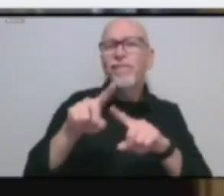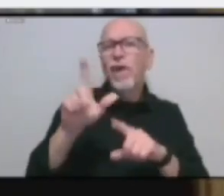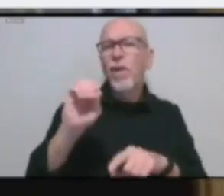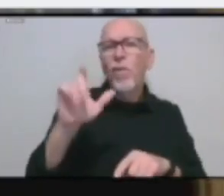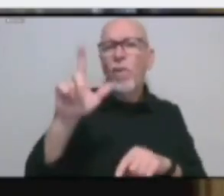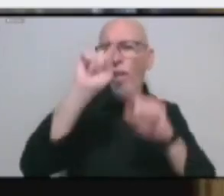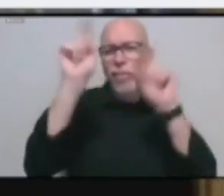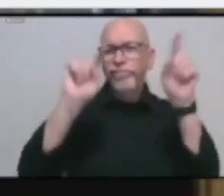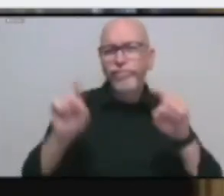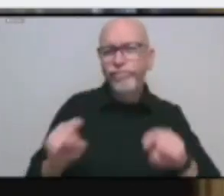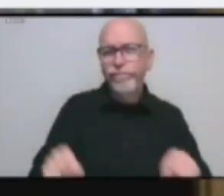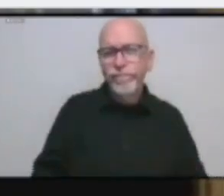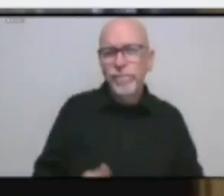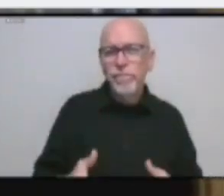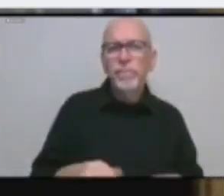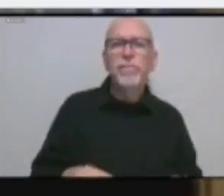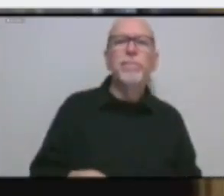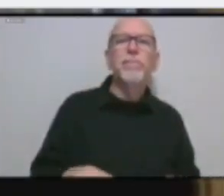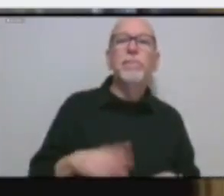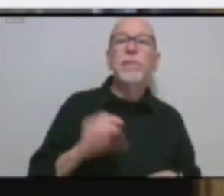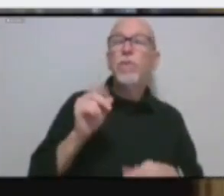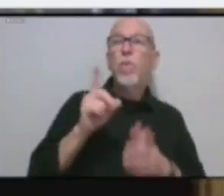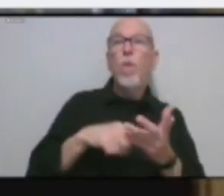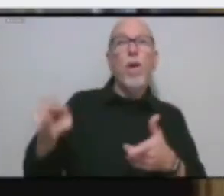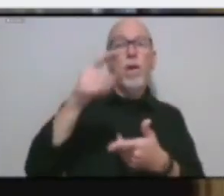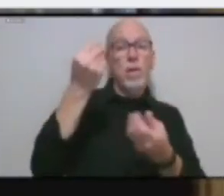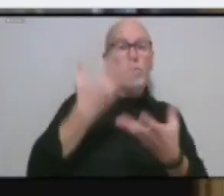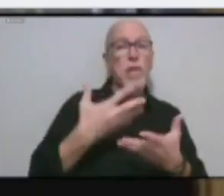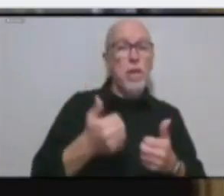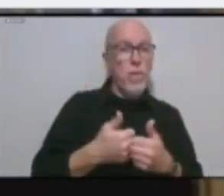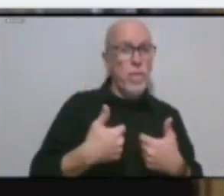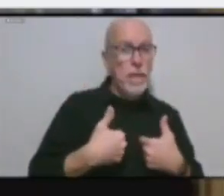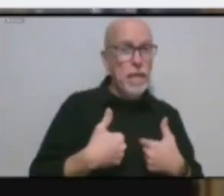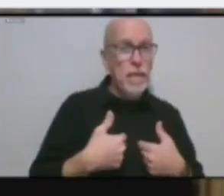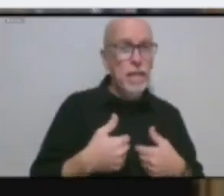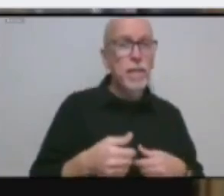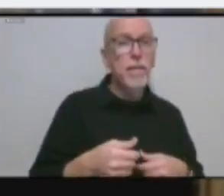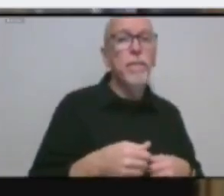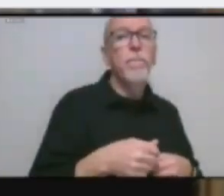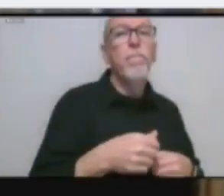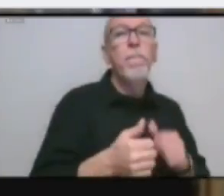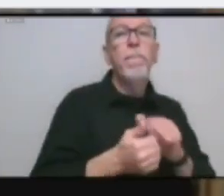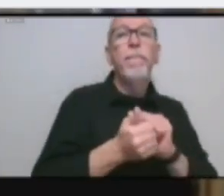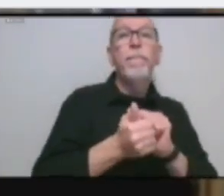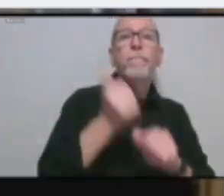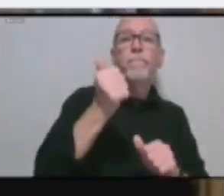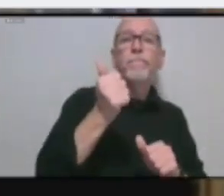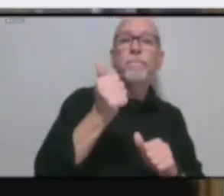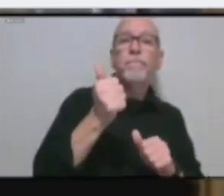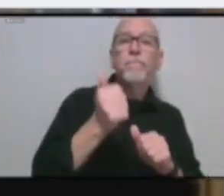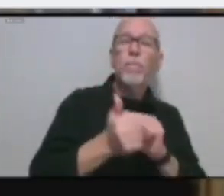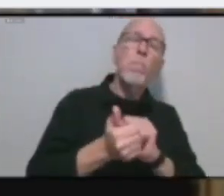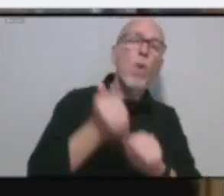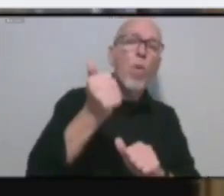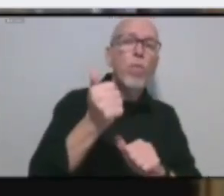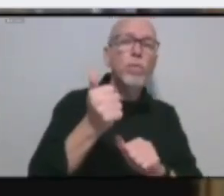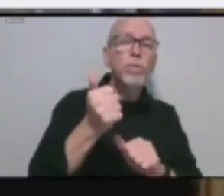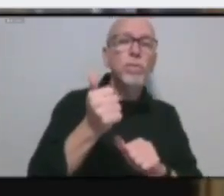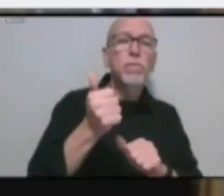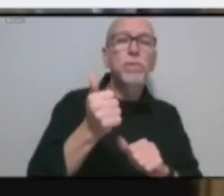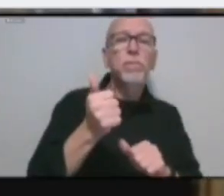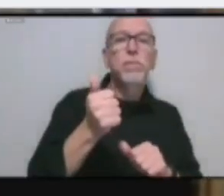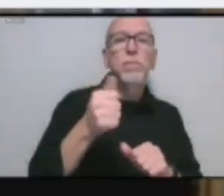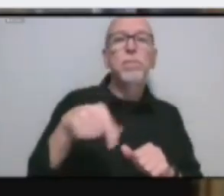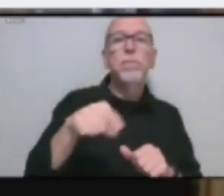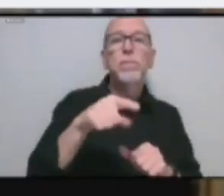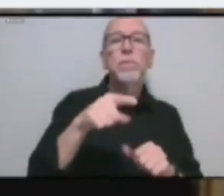said, and what's been shared with me is most have been appreciative of,